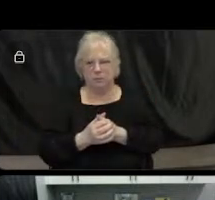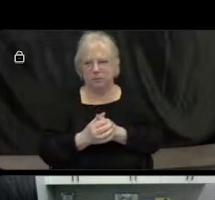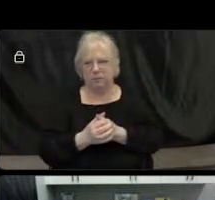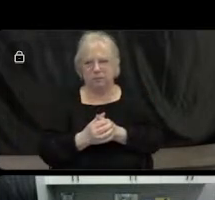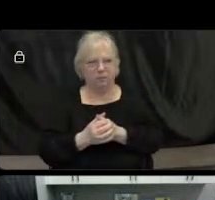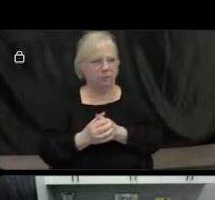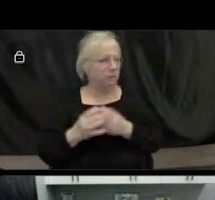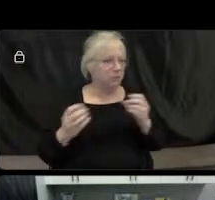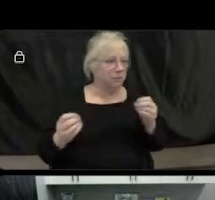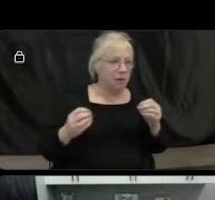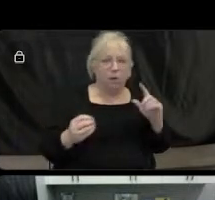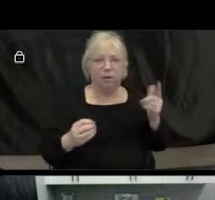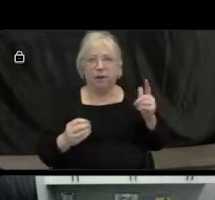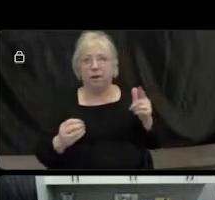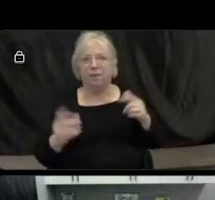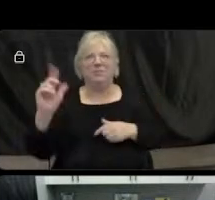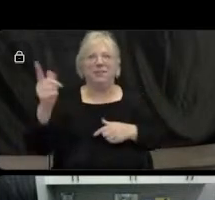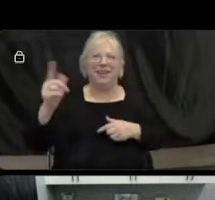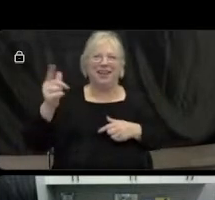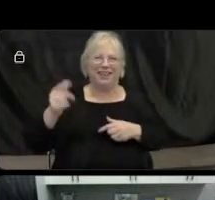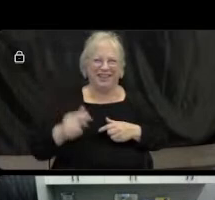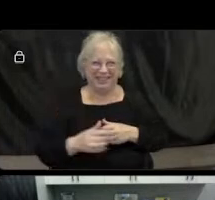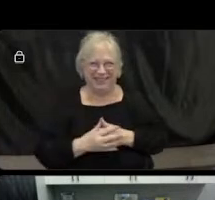No one's going to second it? Second.